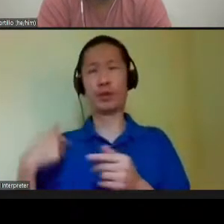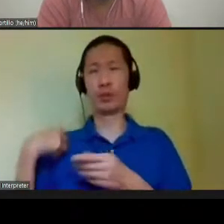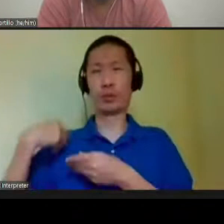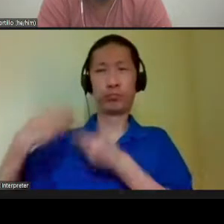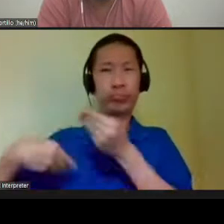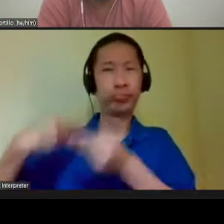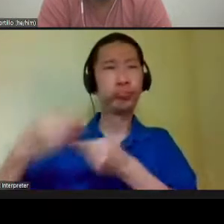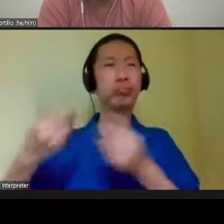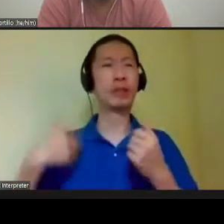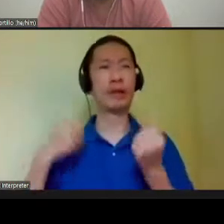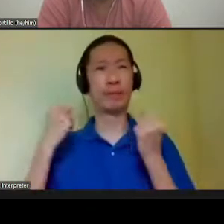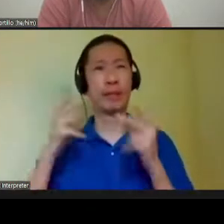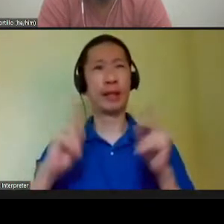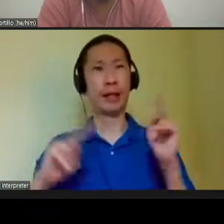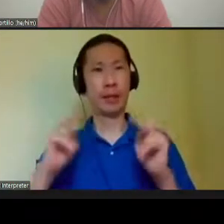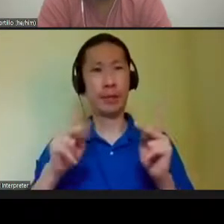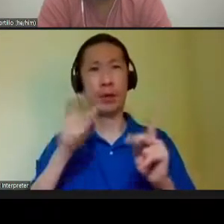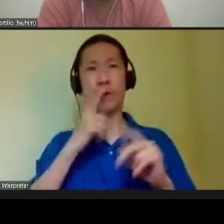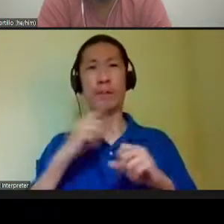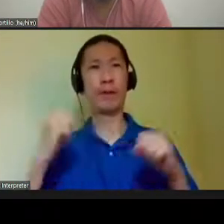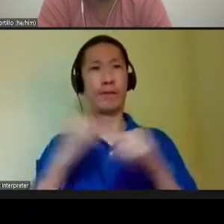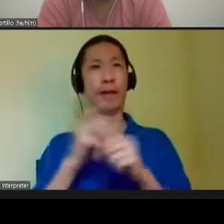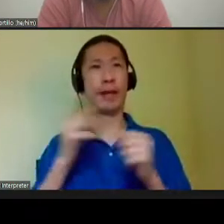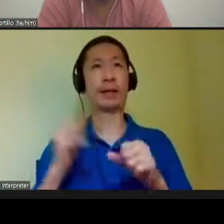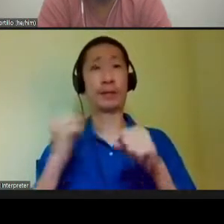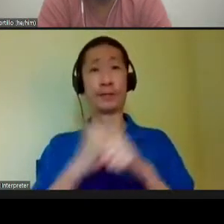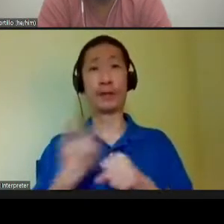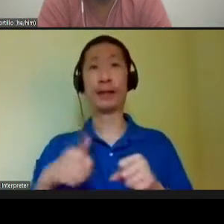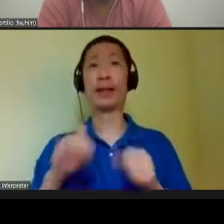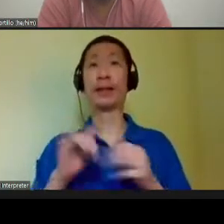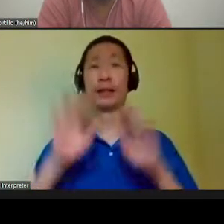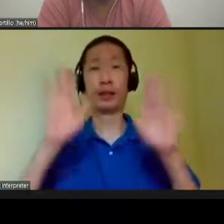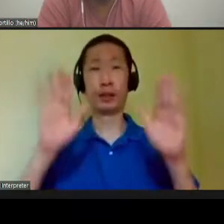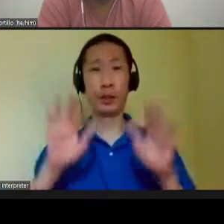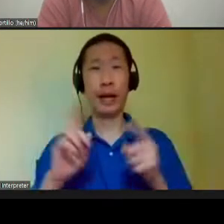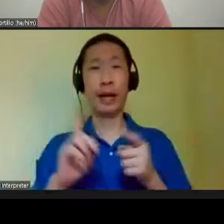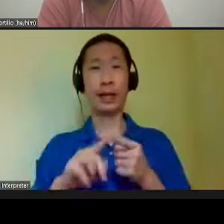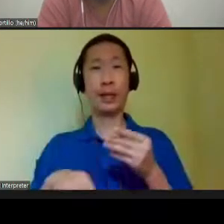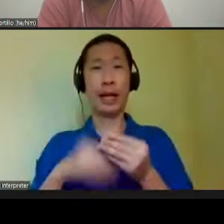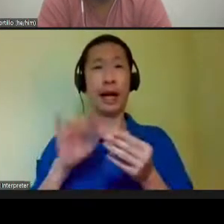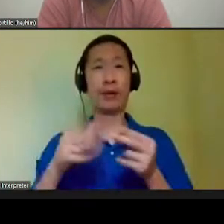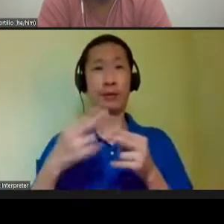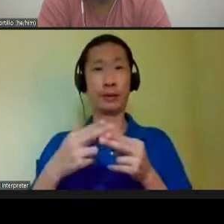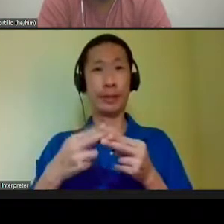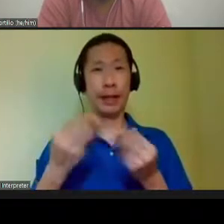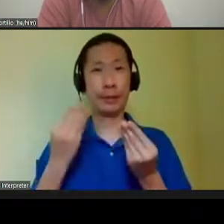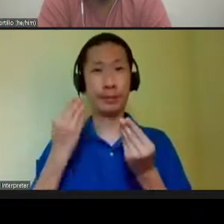lineage of folks who have been fighting this fight. And so it's great to put those names forward.